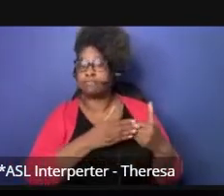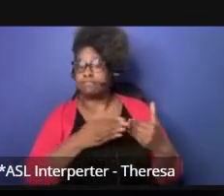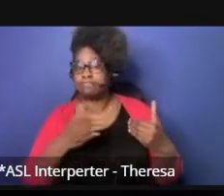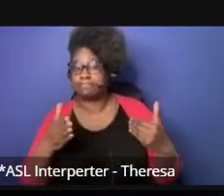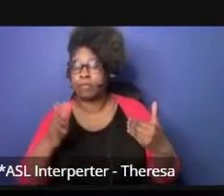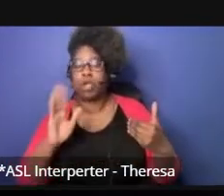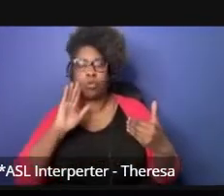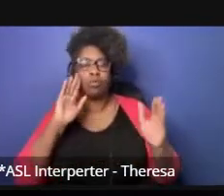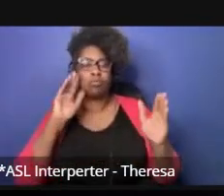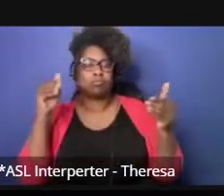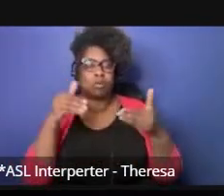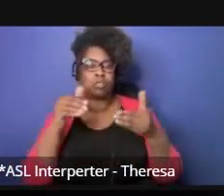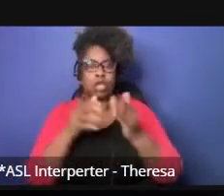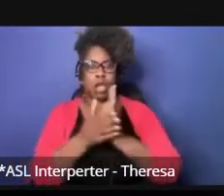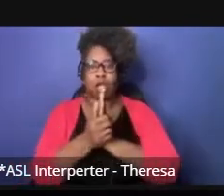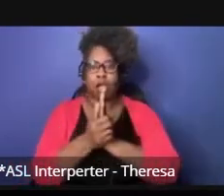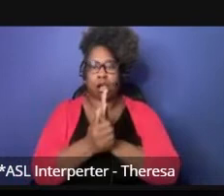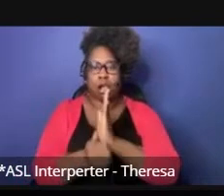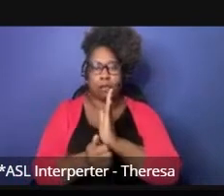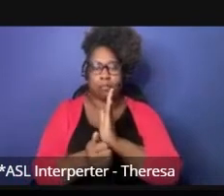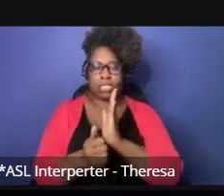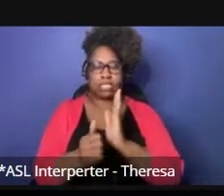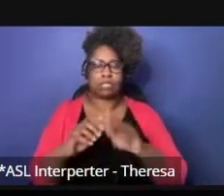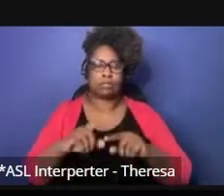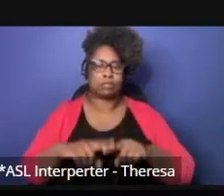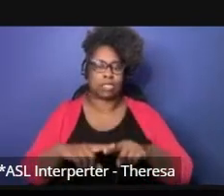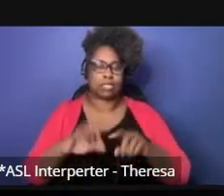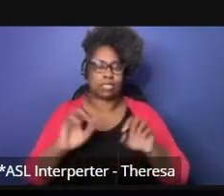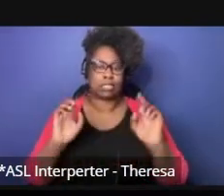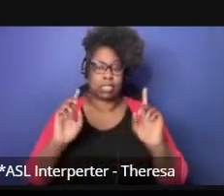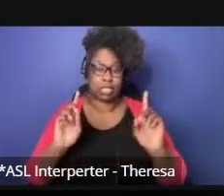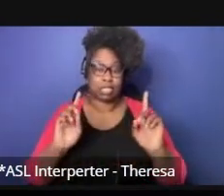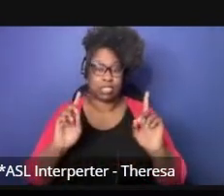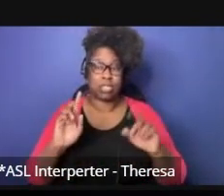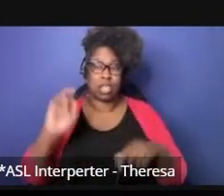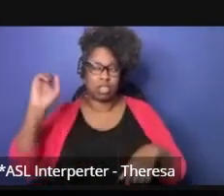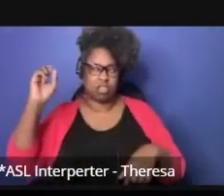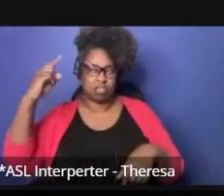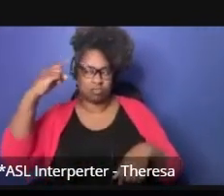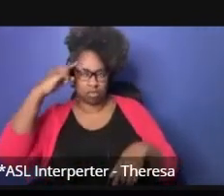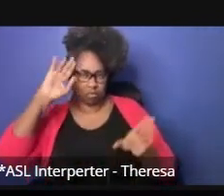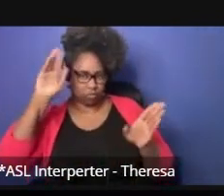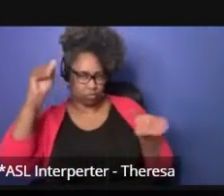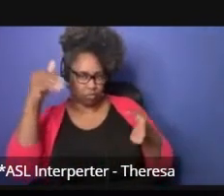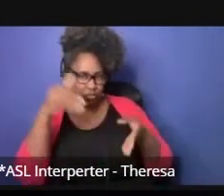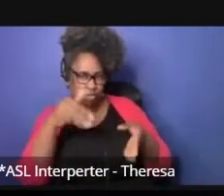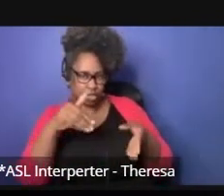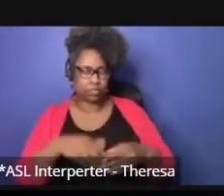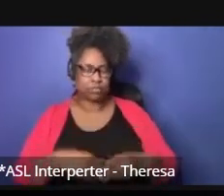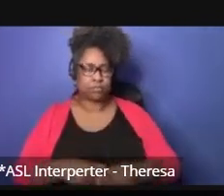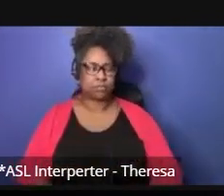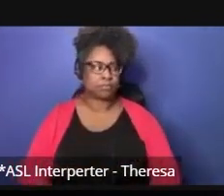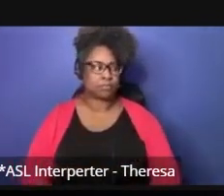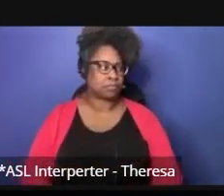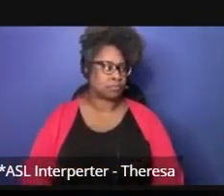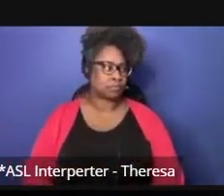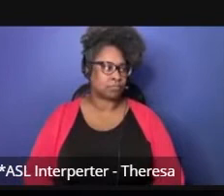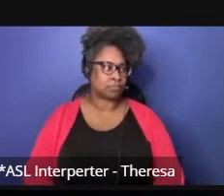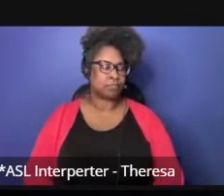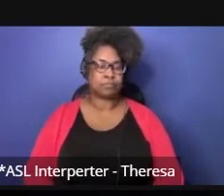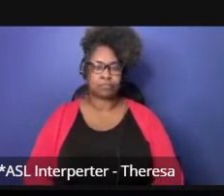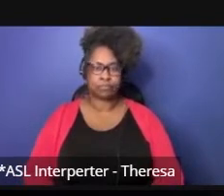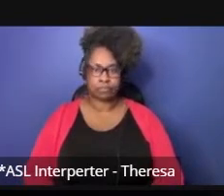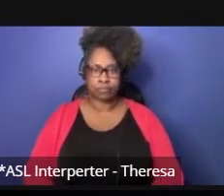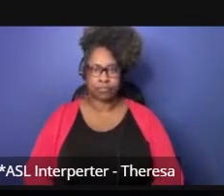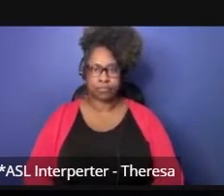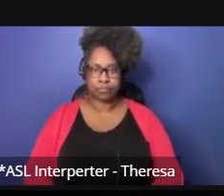education and the federal emphasis on that. Next slide, please. So we are